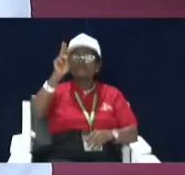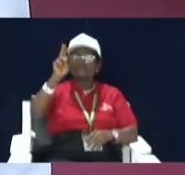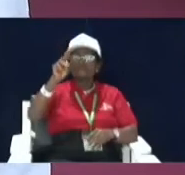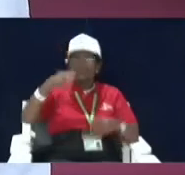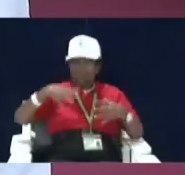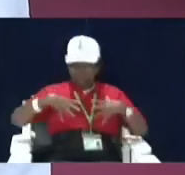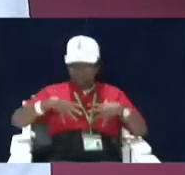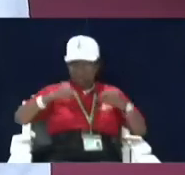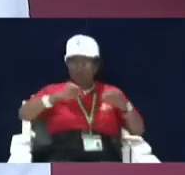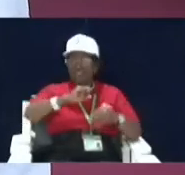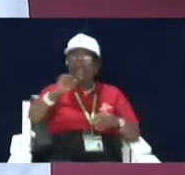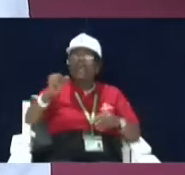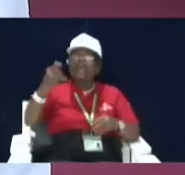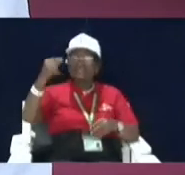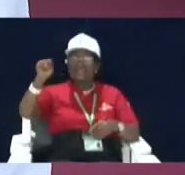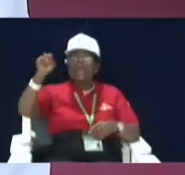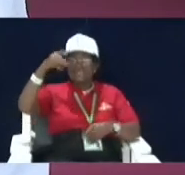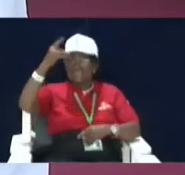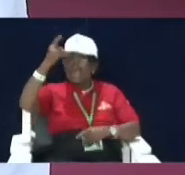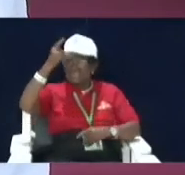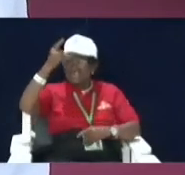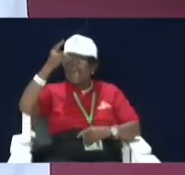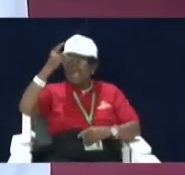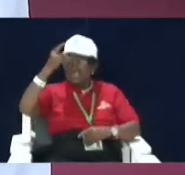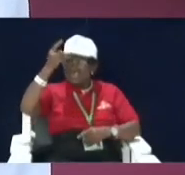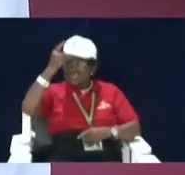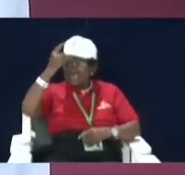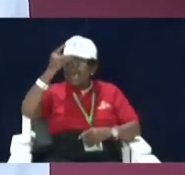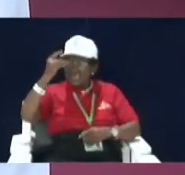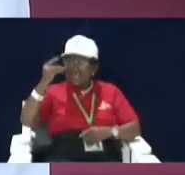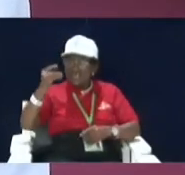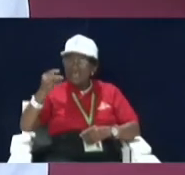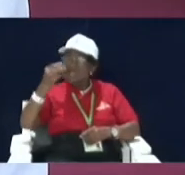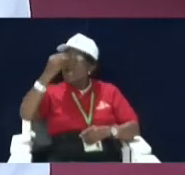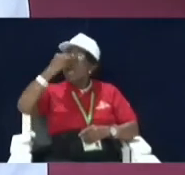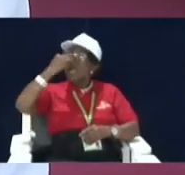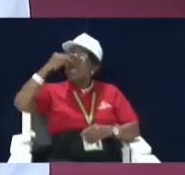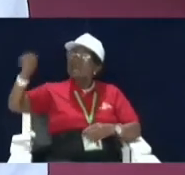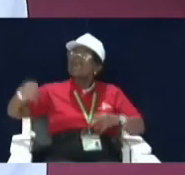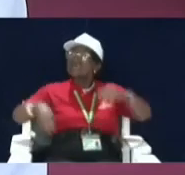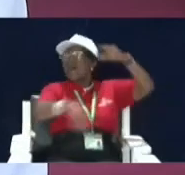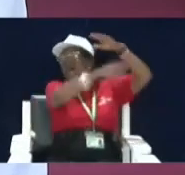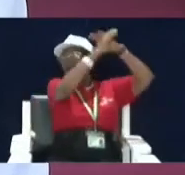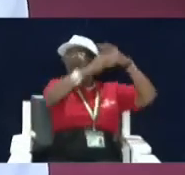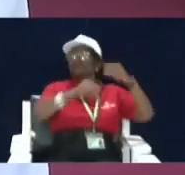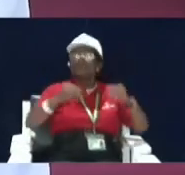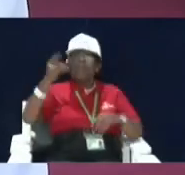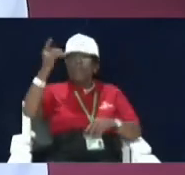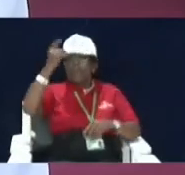healing the sick, casting out demons, with his shadow alone.